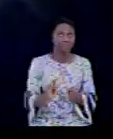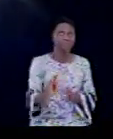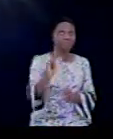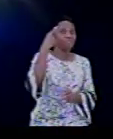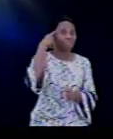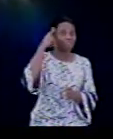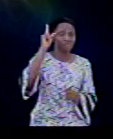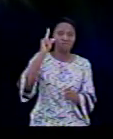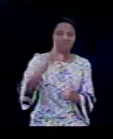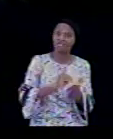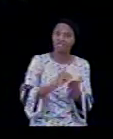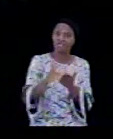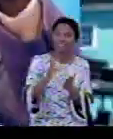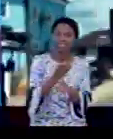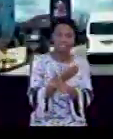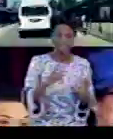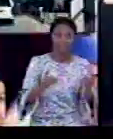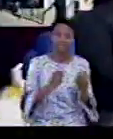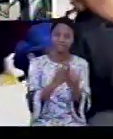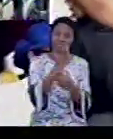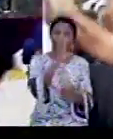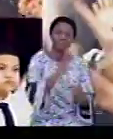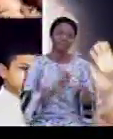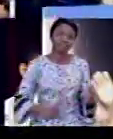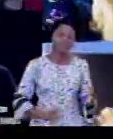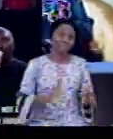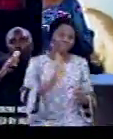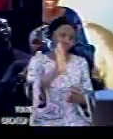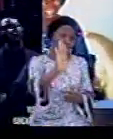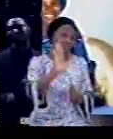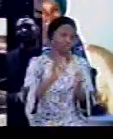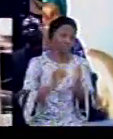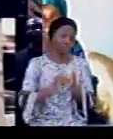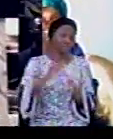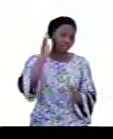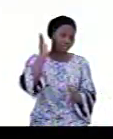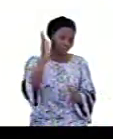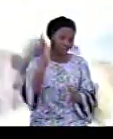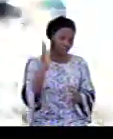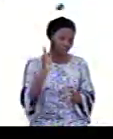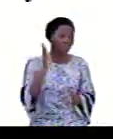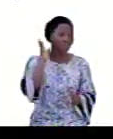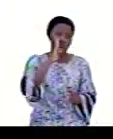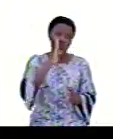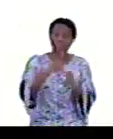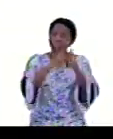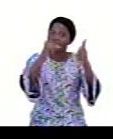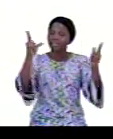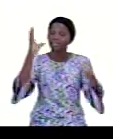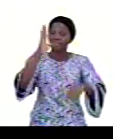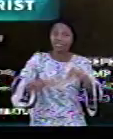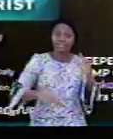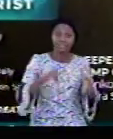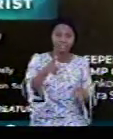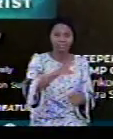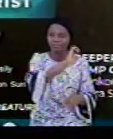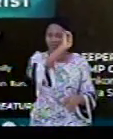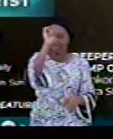supernatural deliverance through Christ. Your testimony will be greater than you ever imagined.